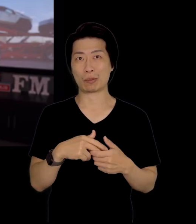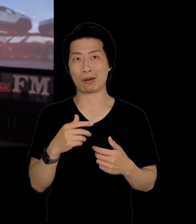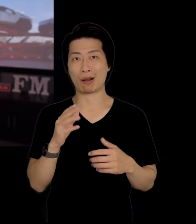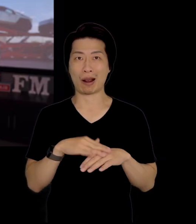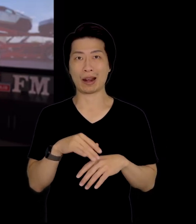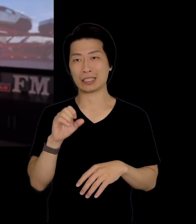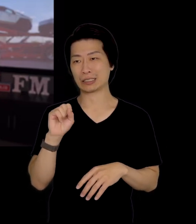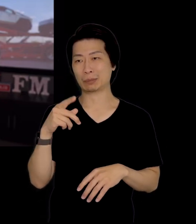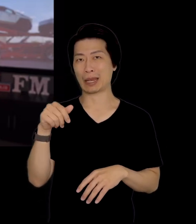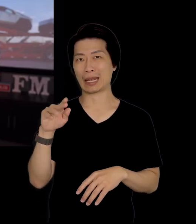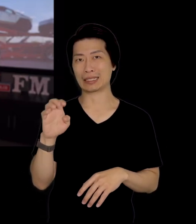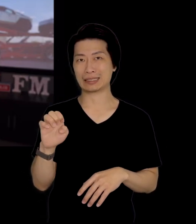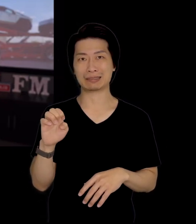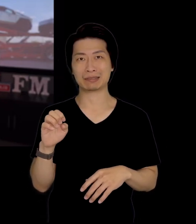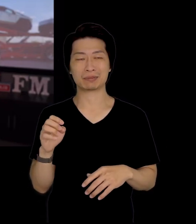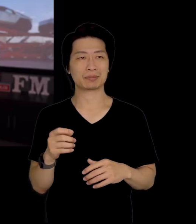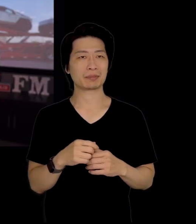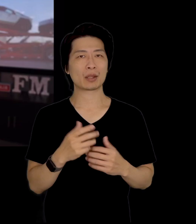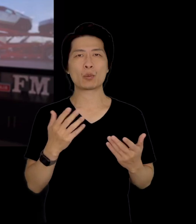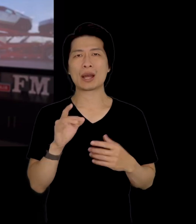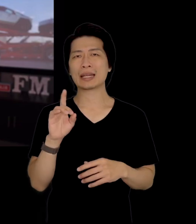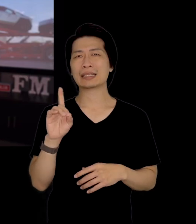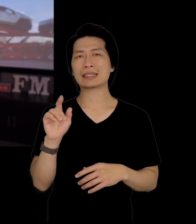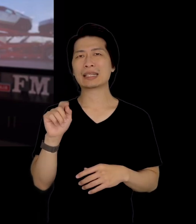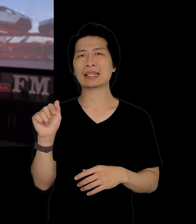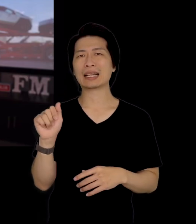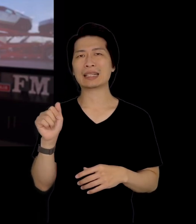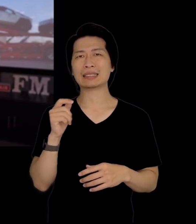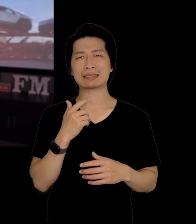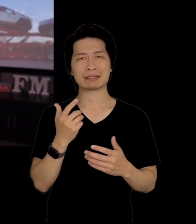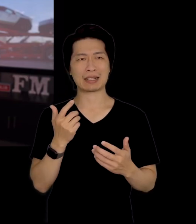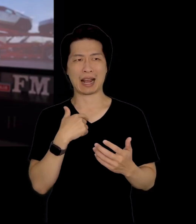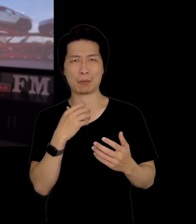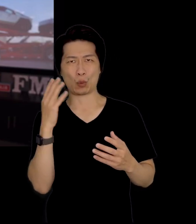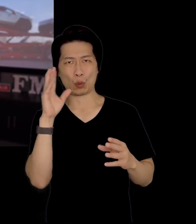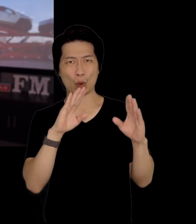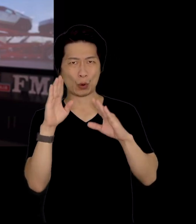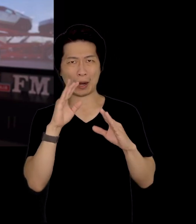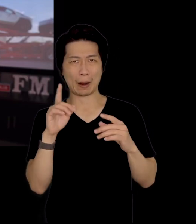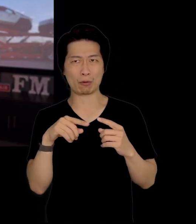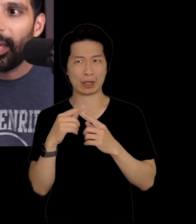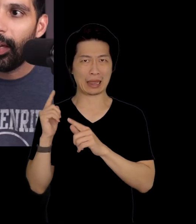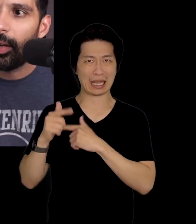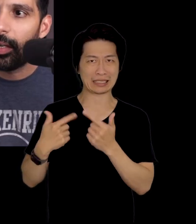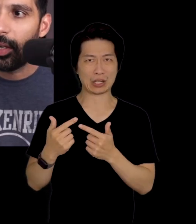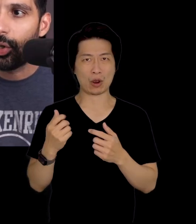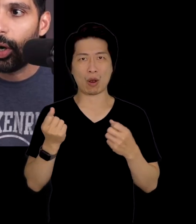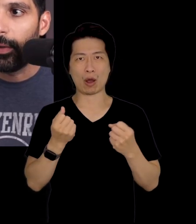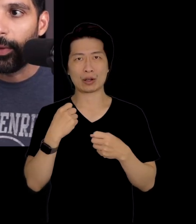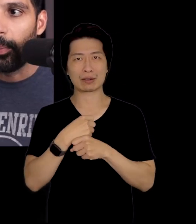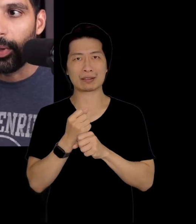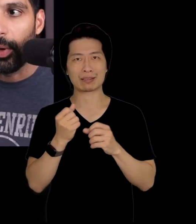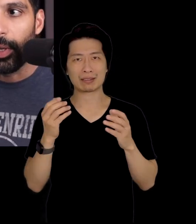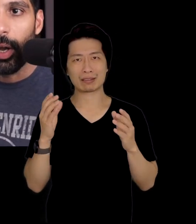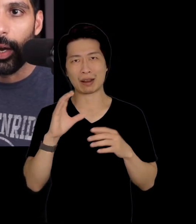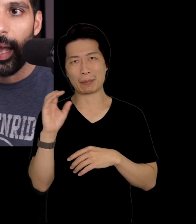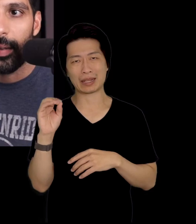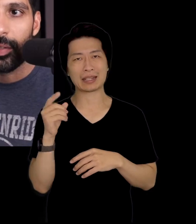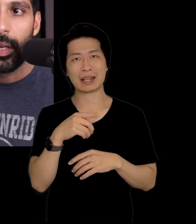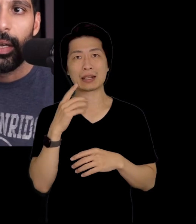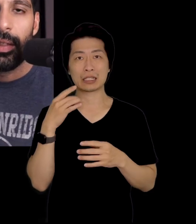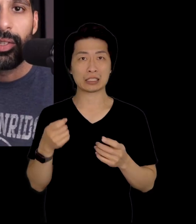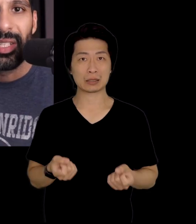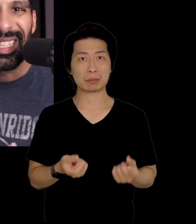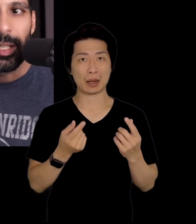come with me on a space. Super excited. Now, what are the data sets that are really having me worried around legacy auto? Here is a chart from Piloli on